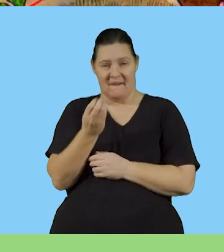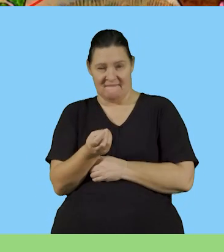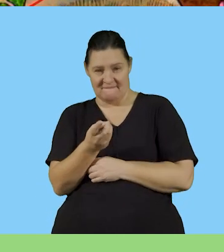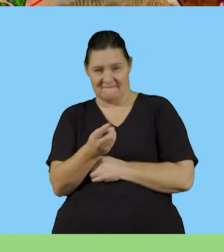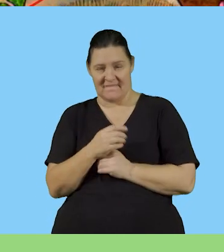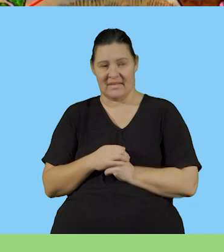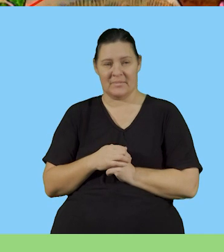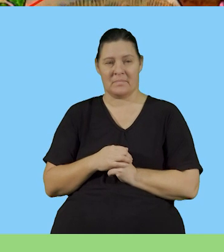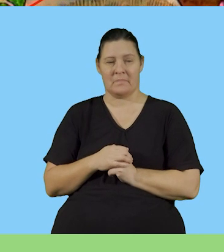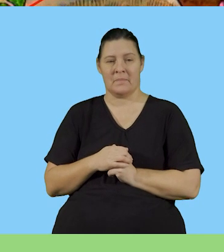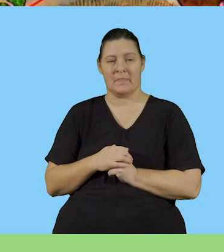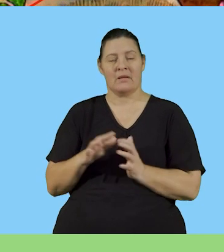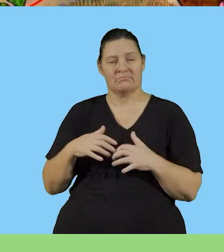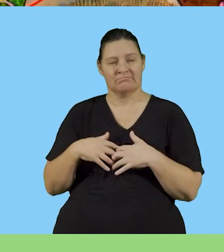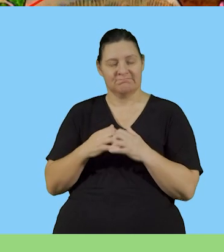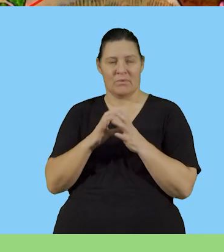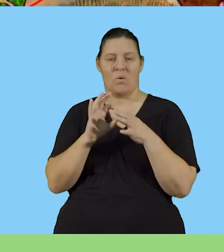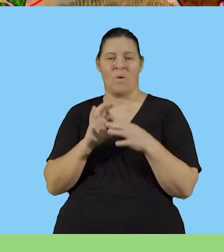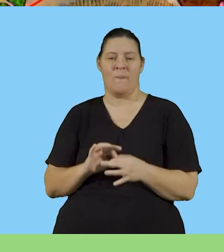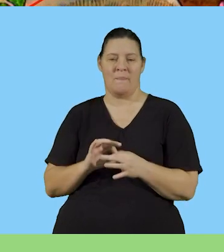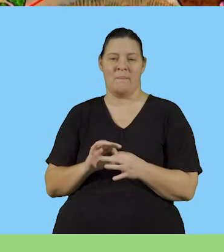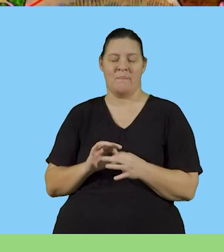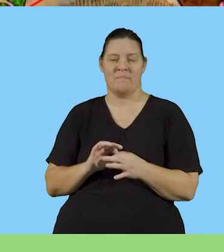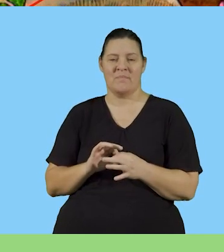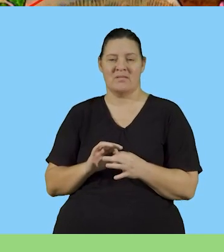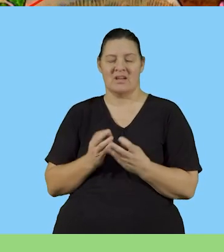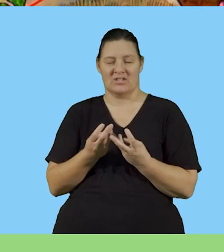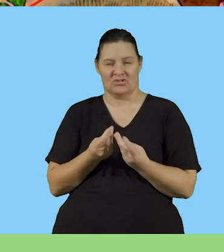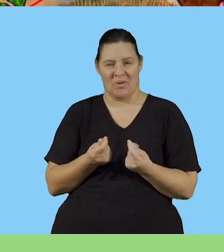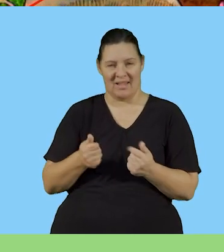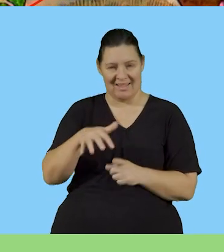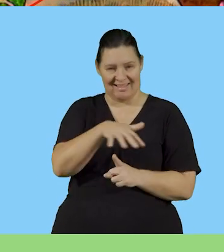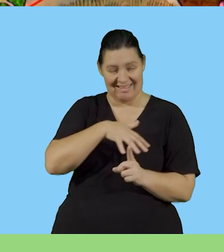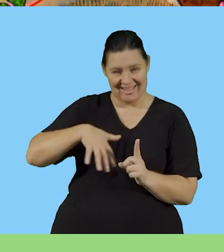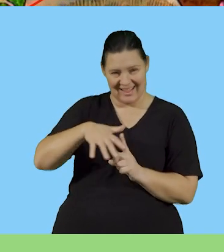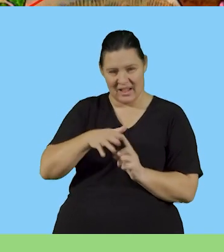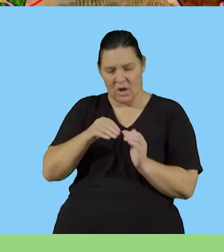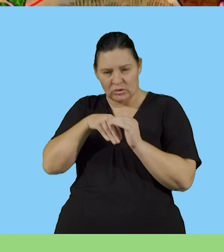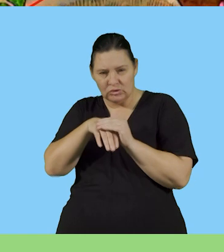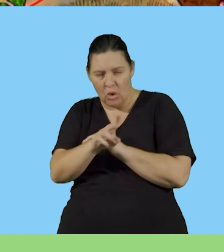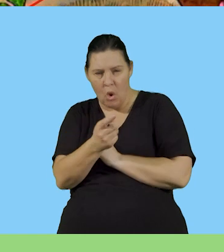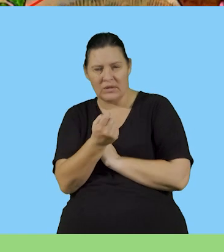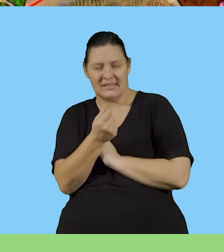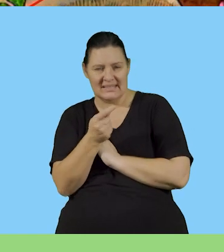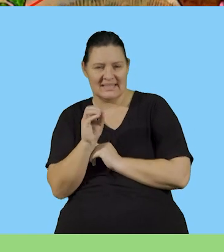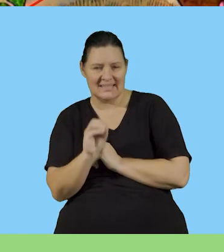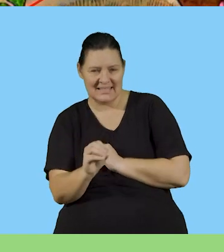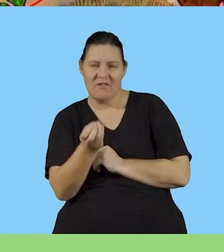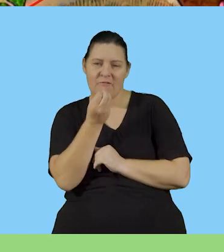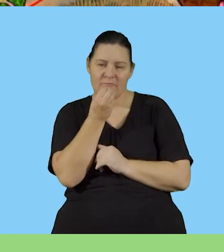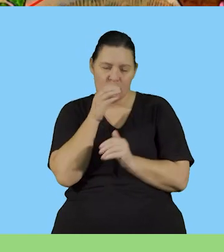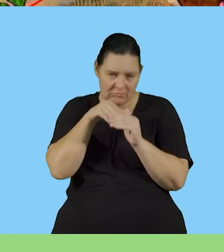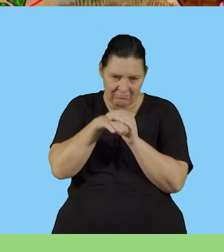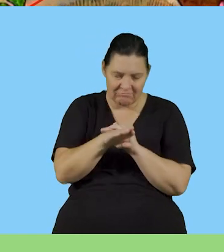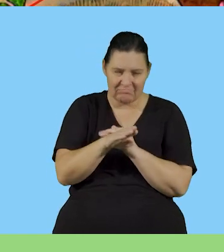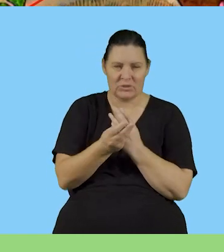is here, creates its home in the ground. It can store its seeds and food